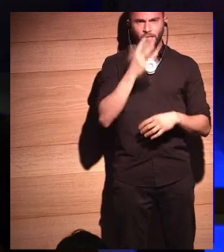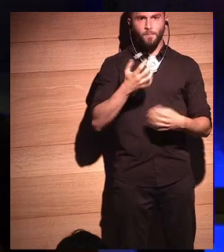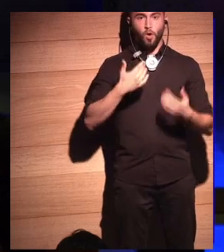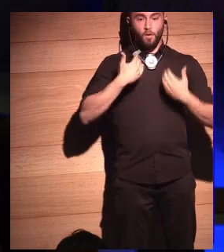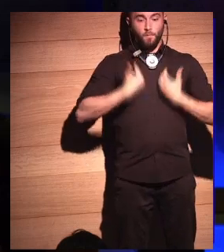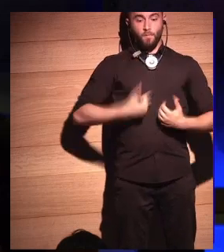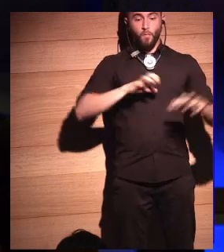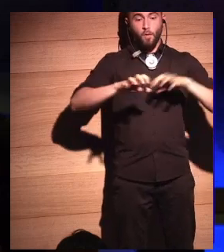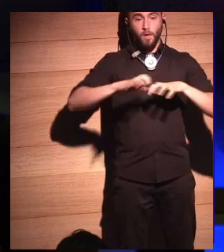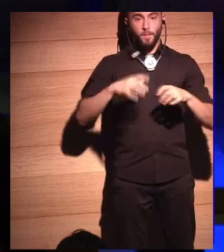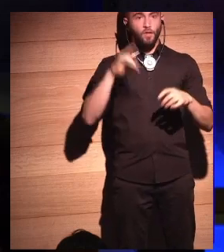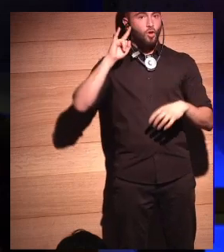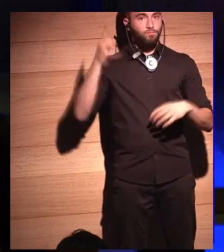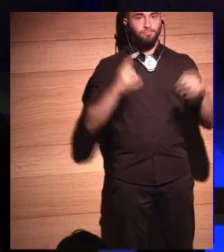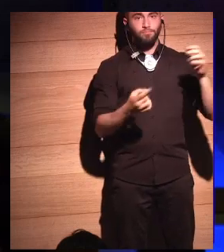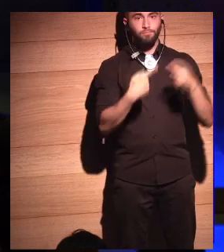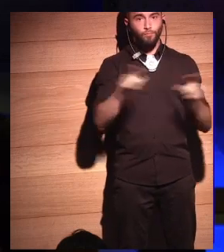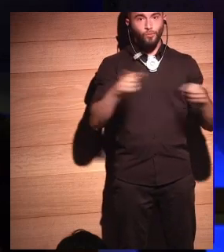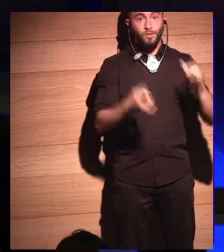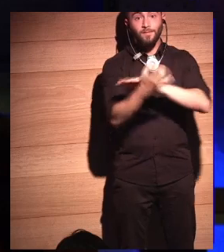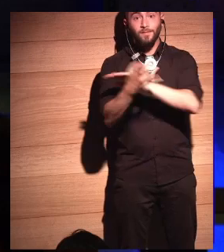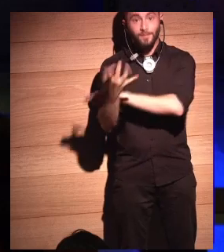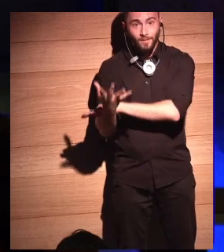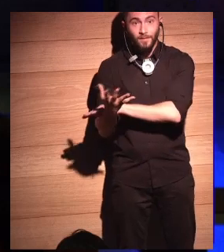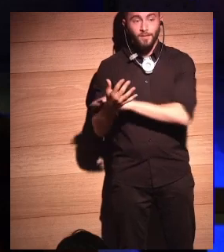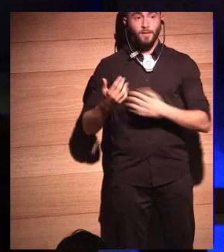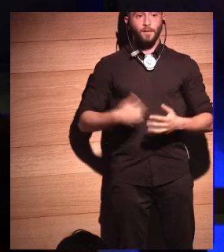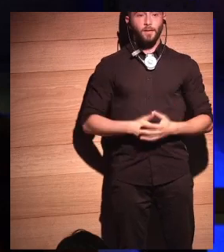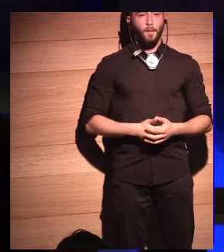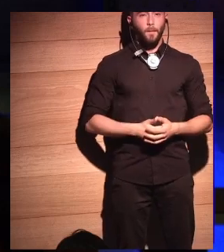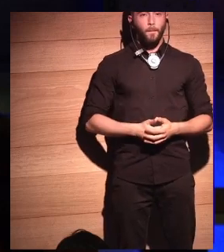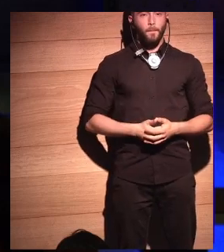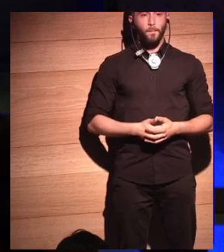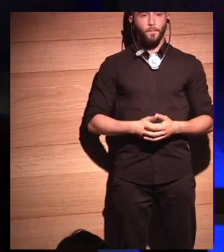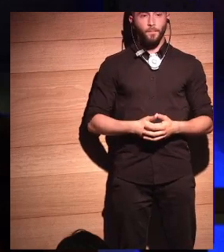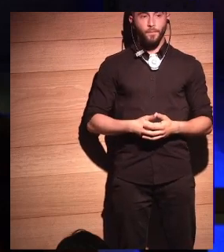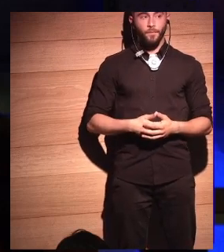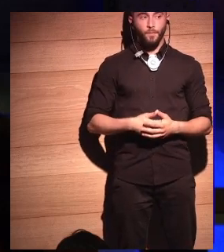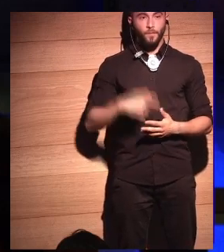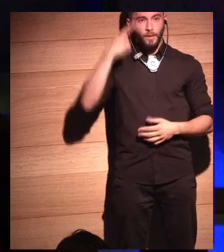I think you're looking at the wrong one, because yeah,